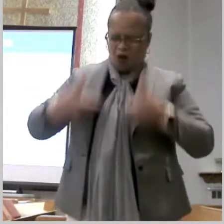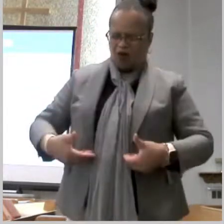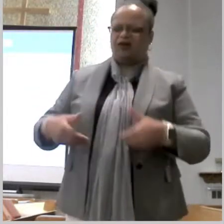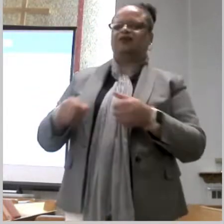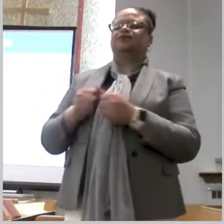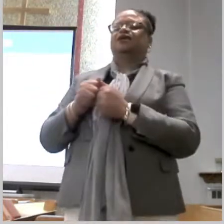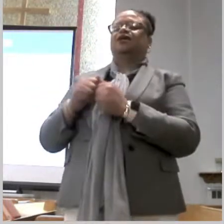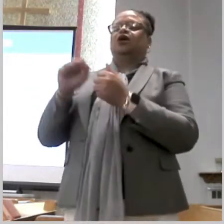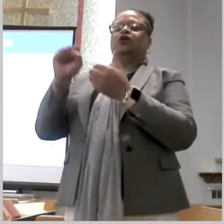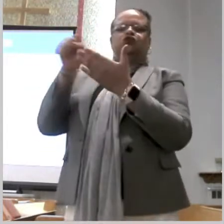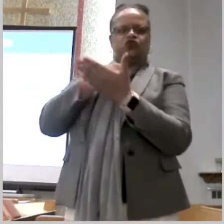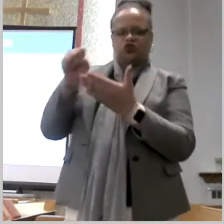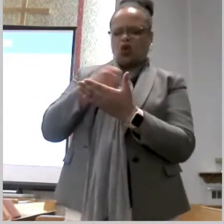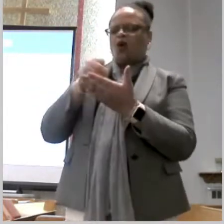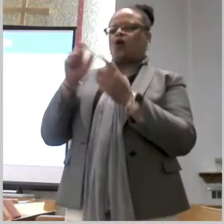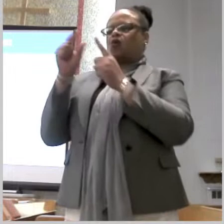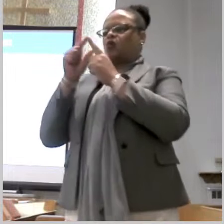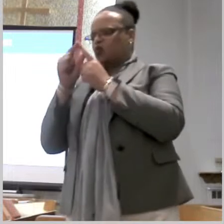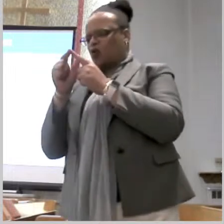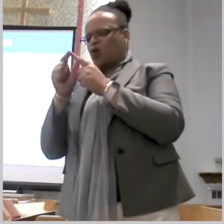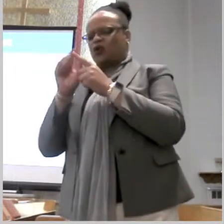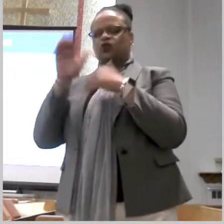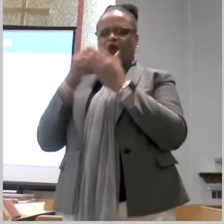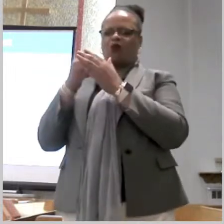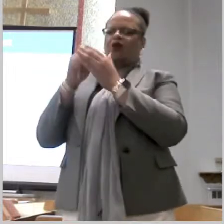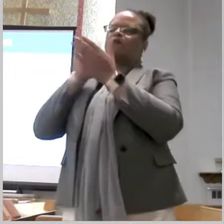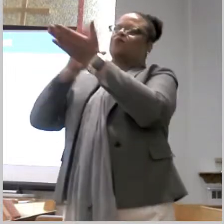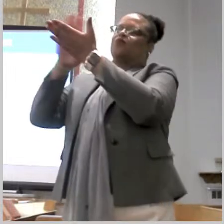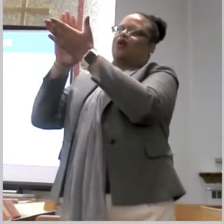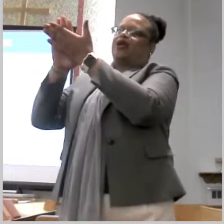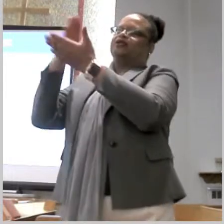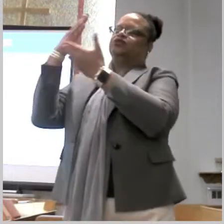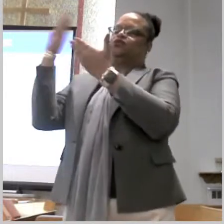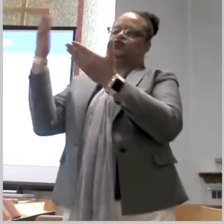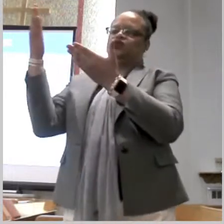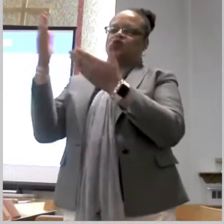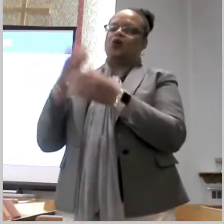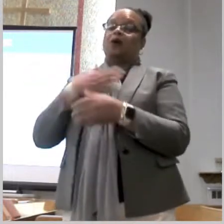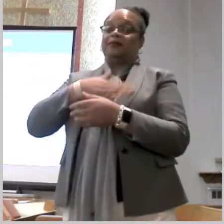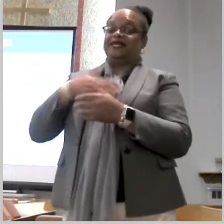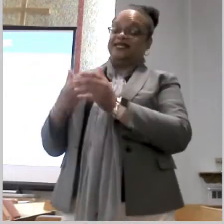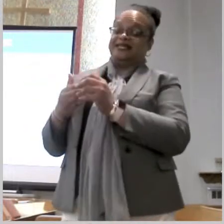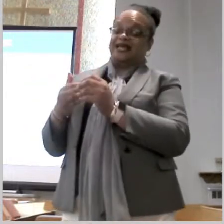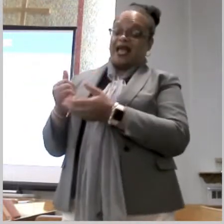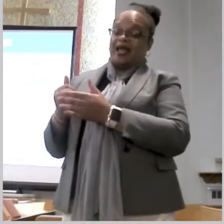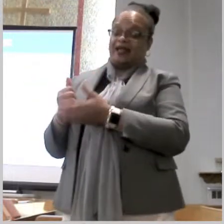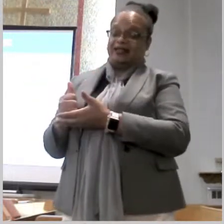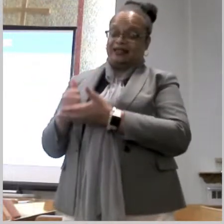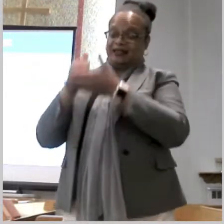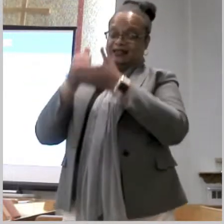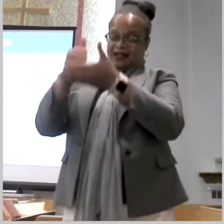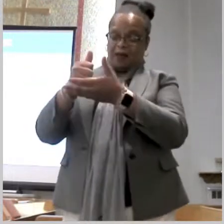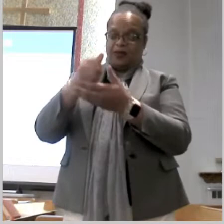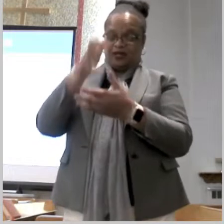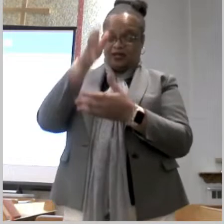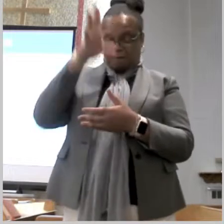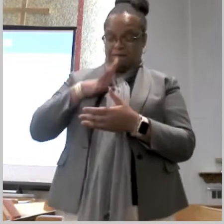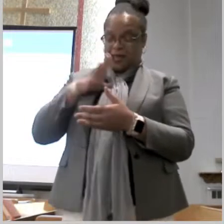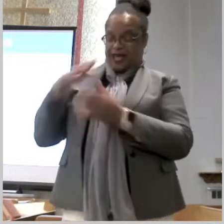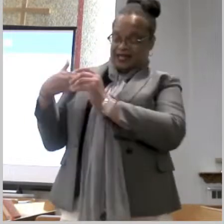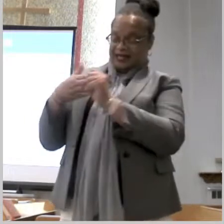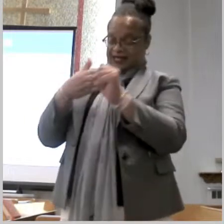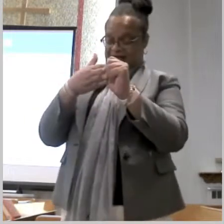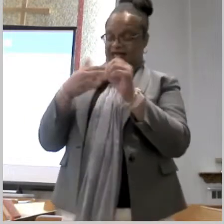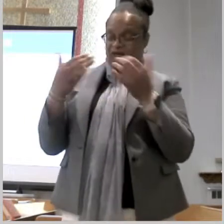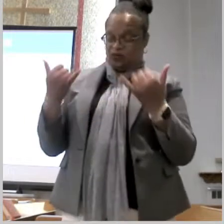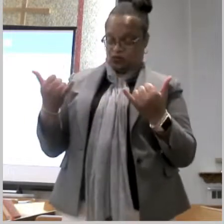and through the words that will be preached today. Father, please be with those that are leading us in your word, Father. Help it to prick our hearts and help us to leave here more